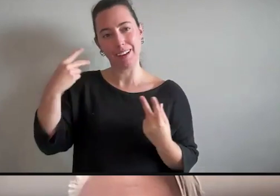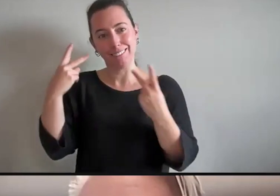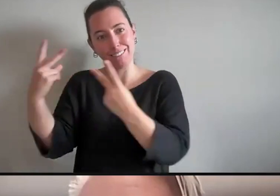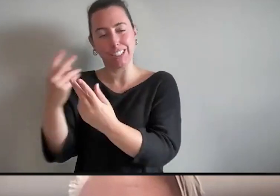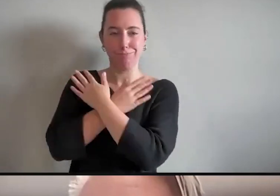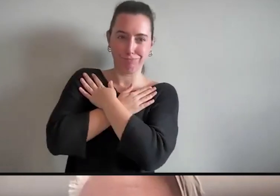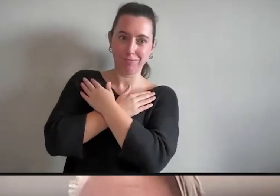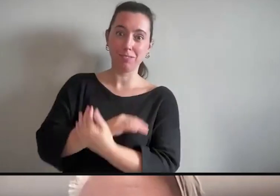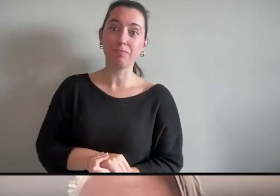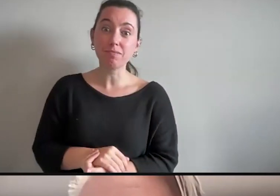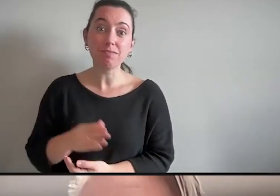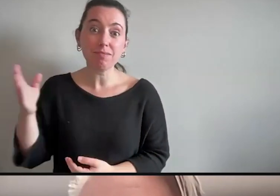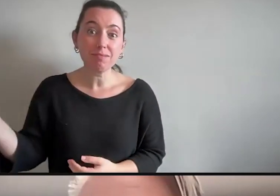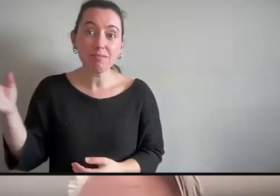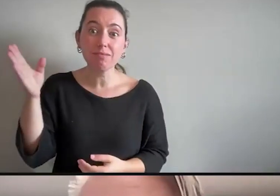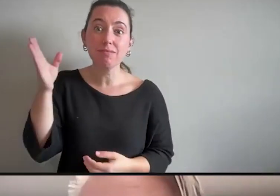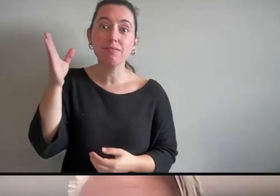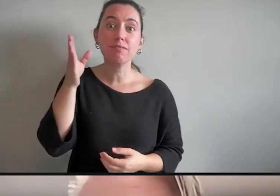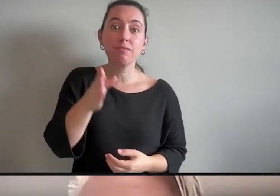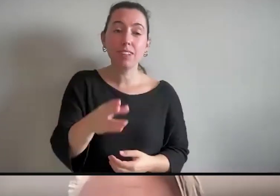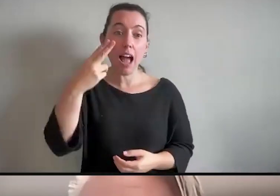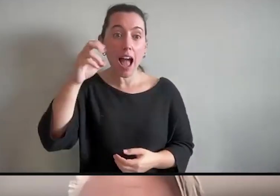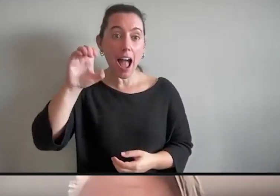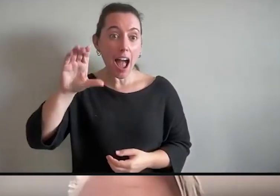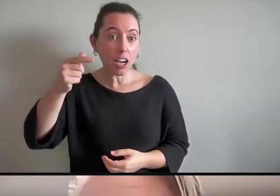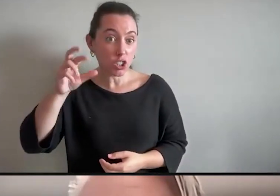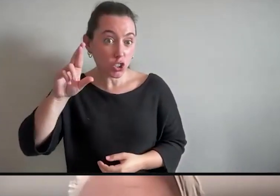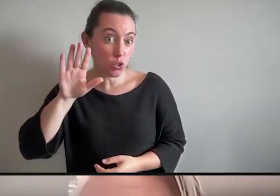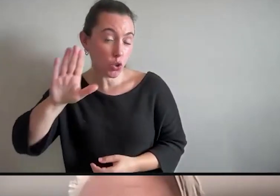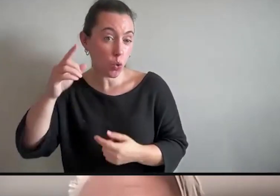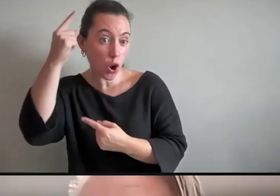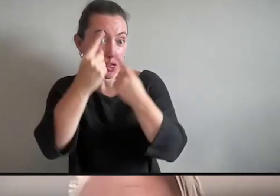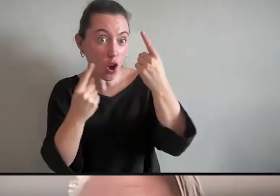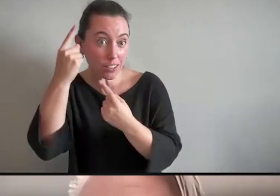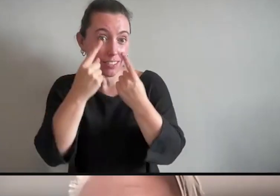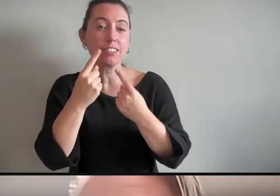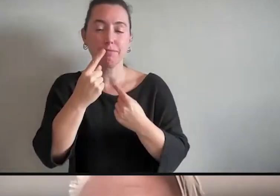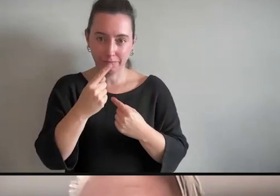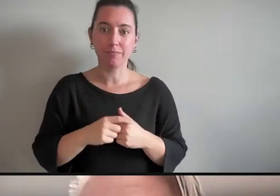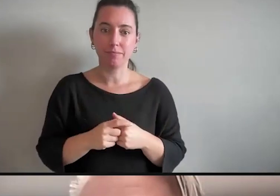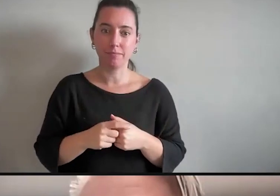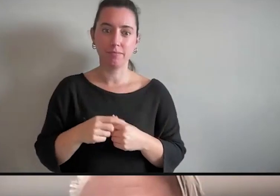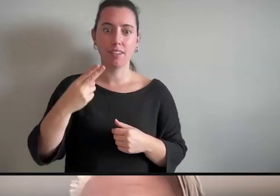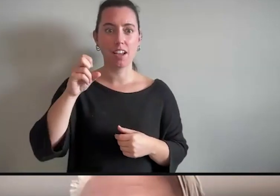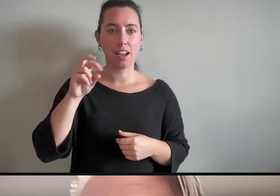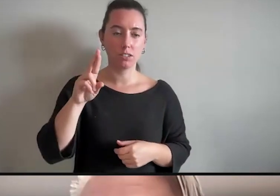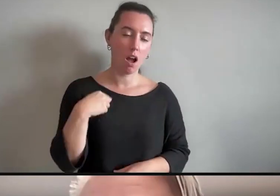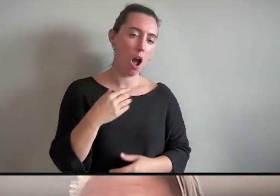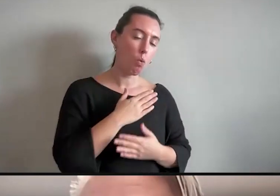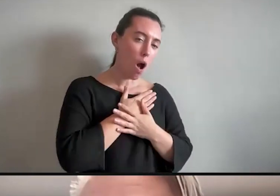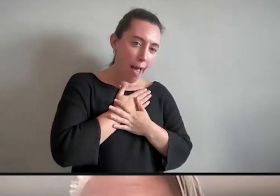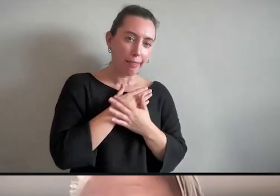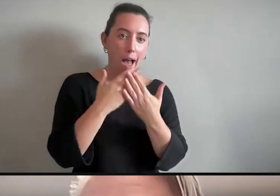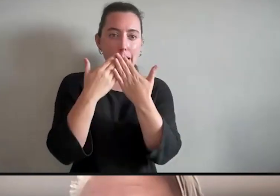only promoting what Microsoft is doing? Look, I'd love to be able to go to school and get every kid to care about this, and then for them to